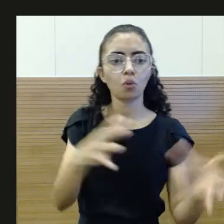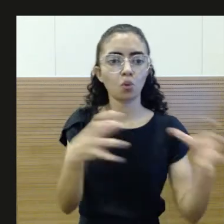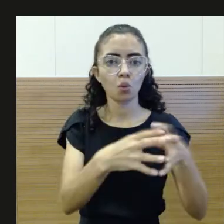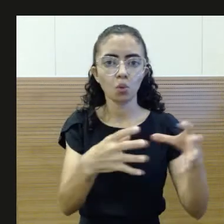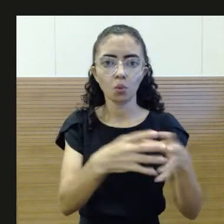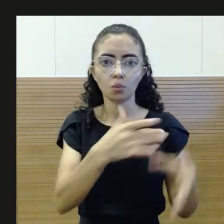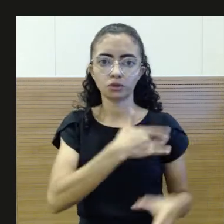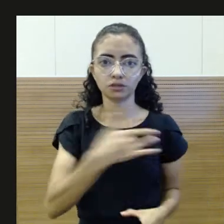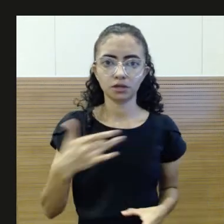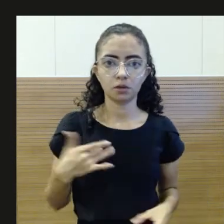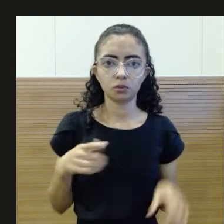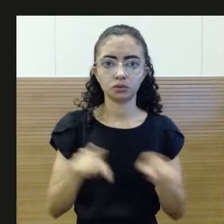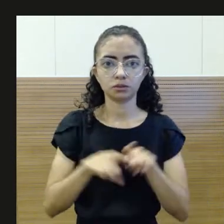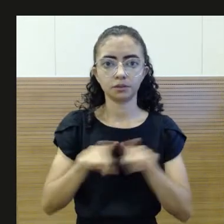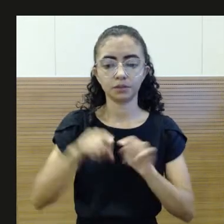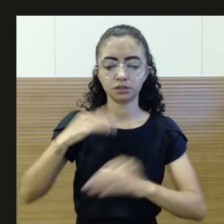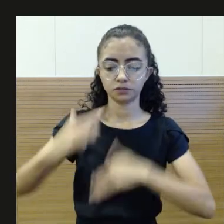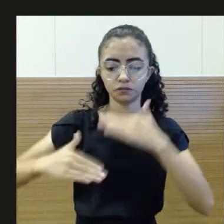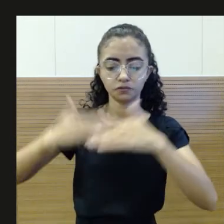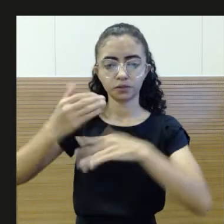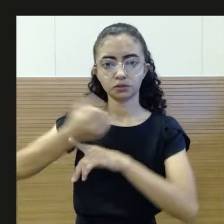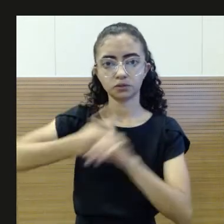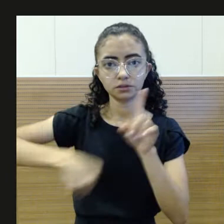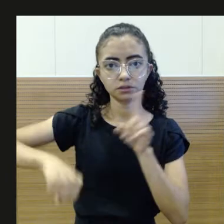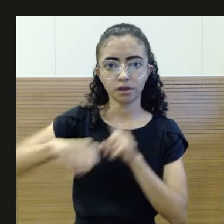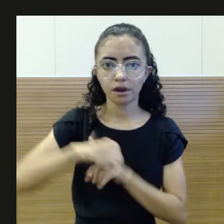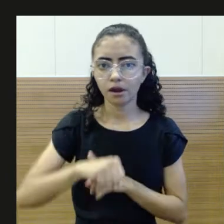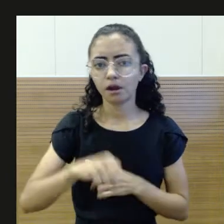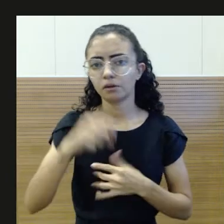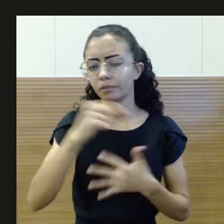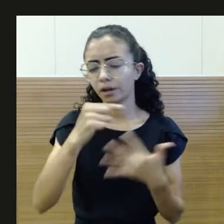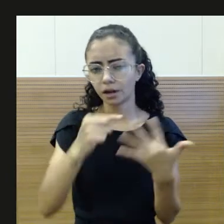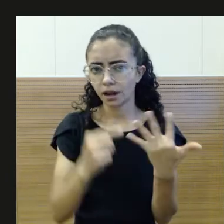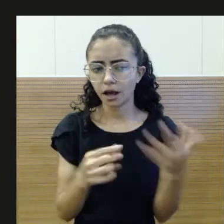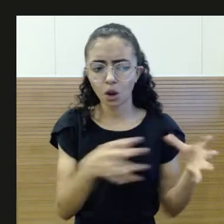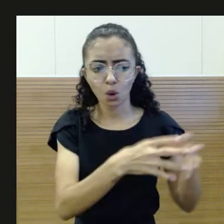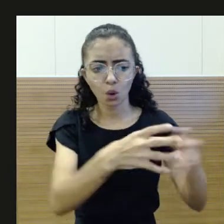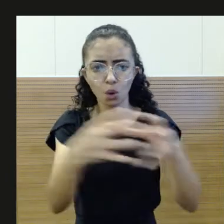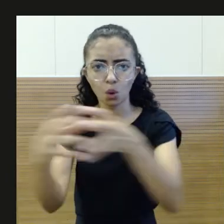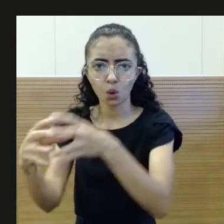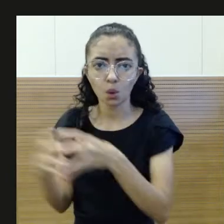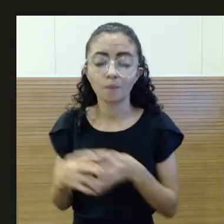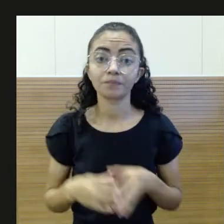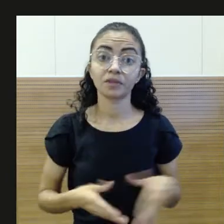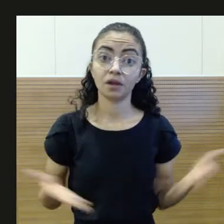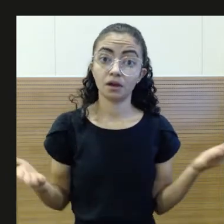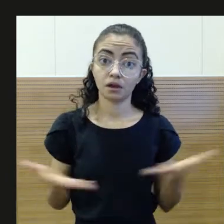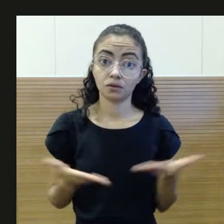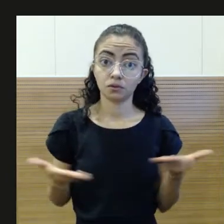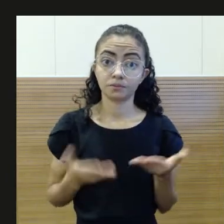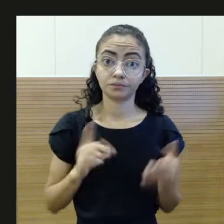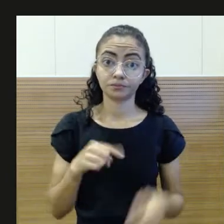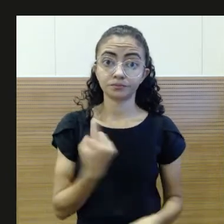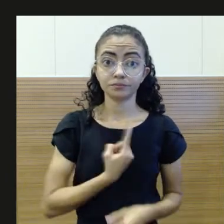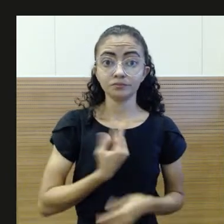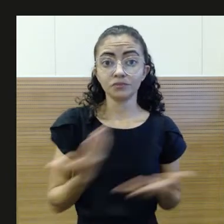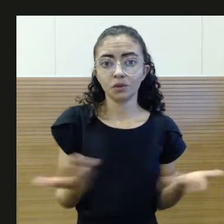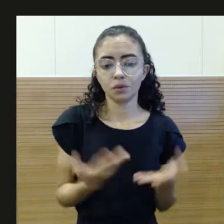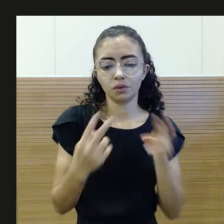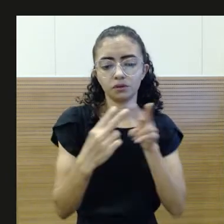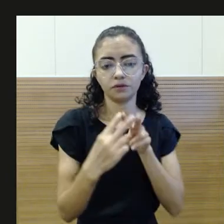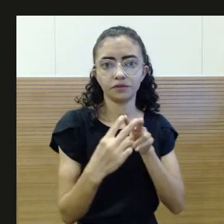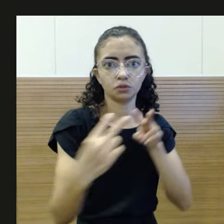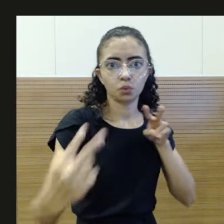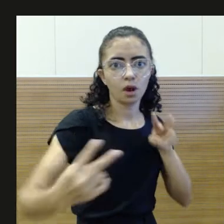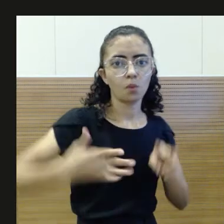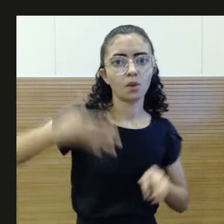seems important to incorporate in terms of focus in gender that is more stronger. You know that food